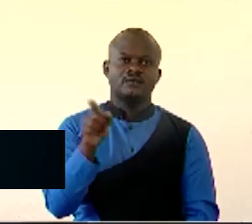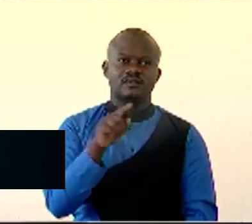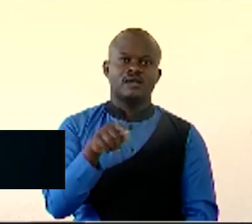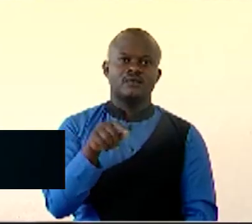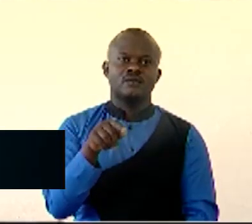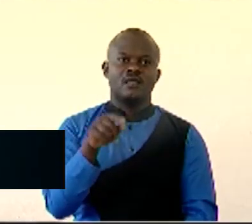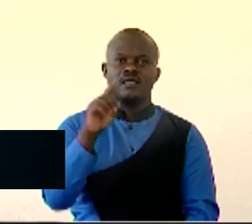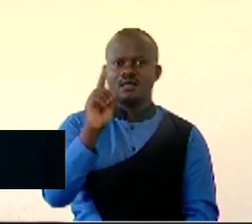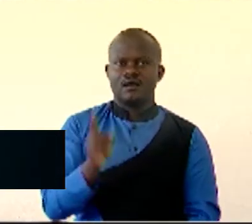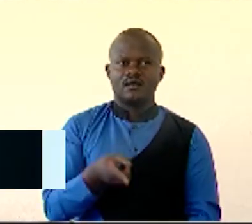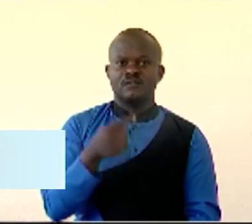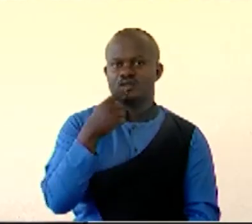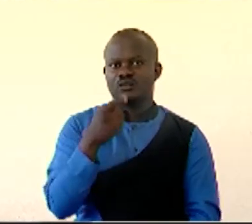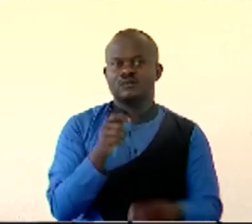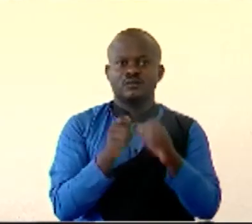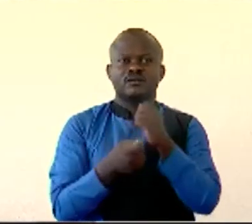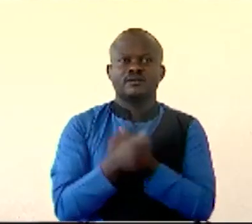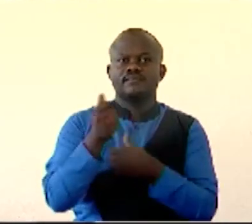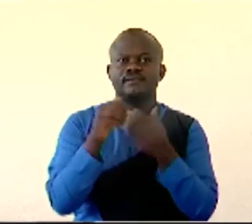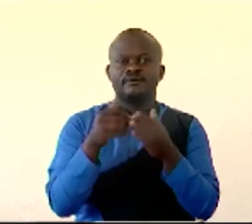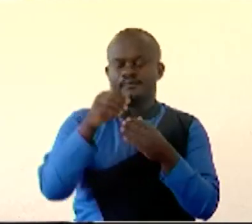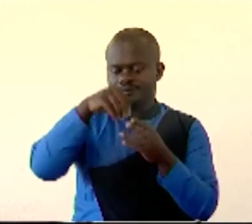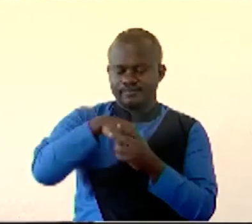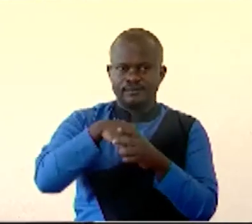1,000 to convert this in